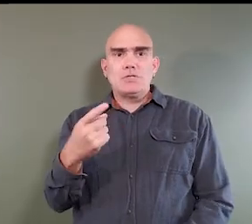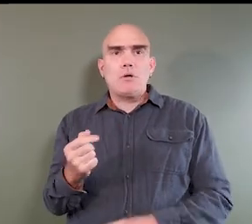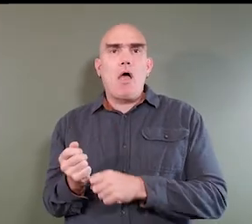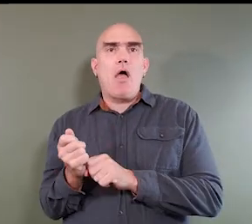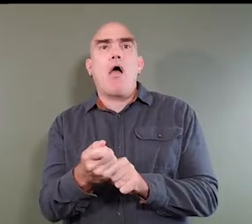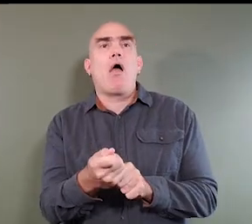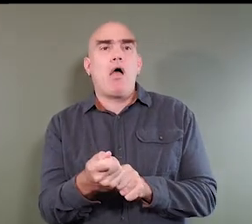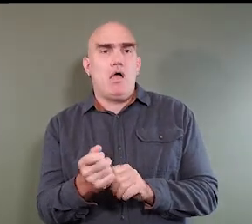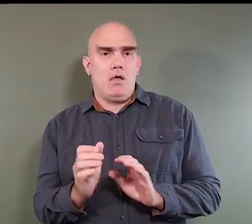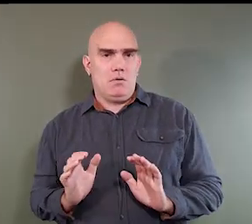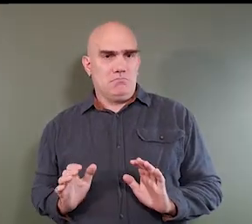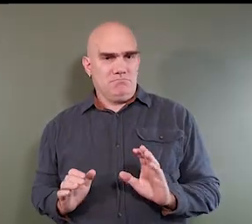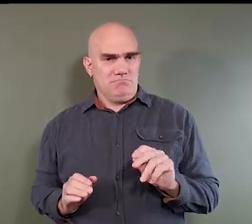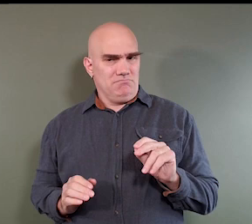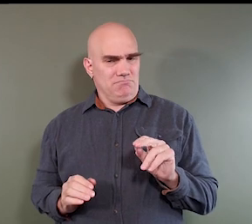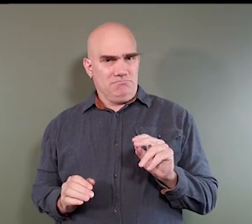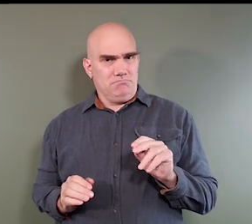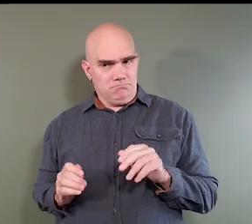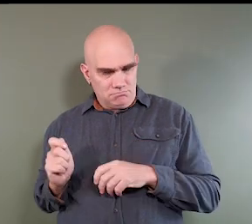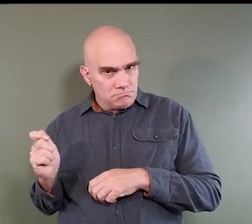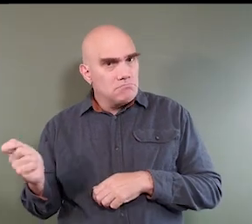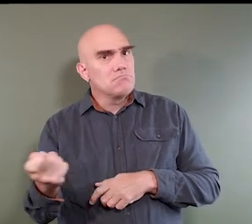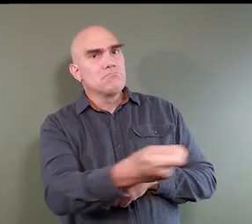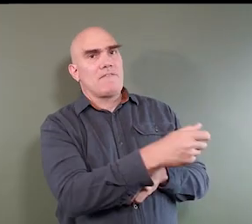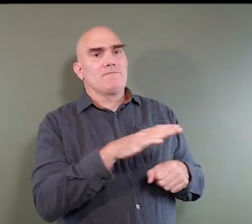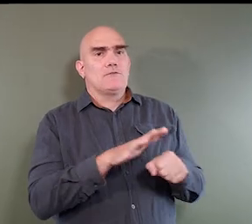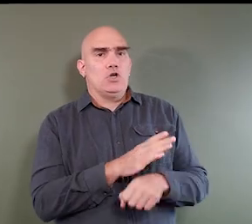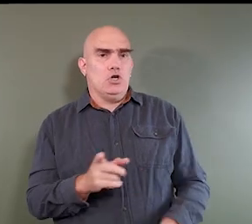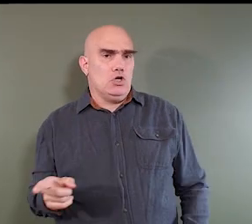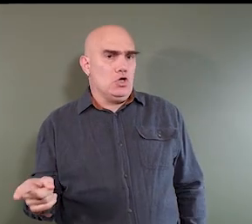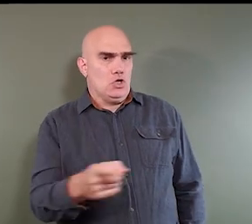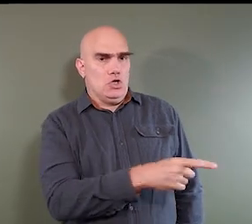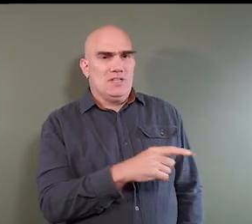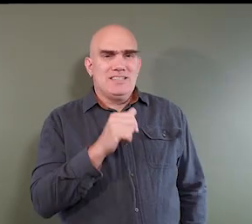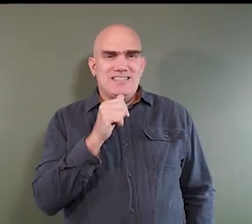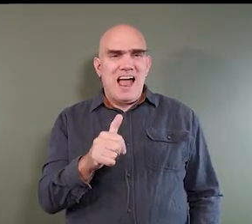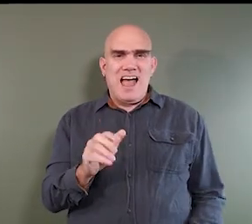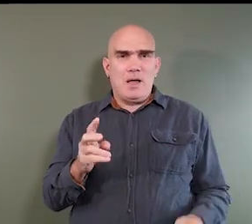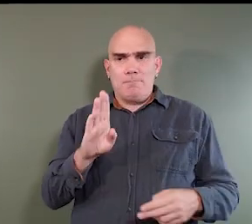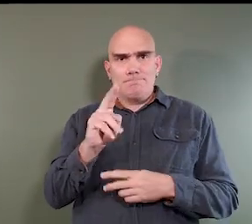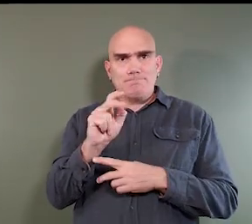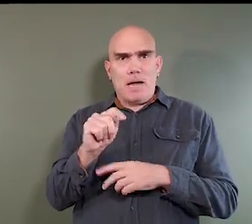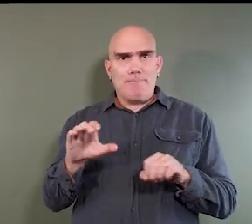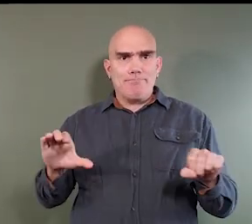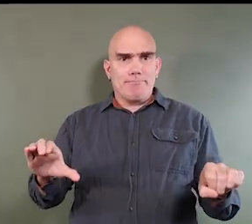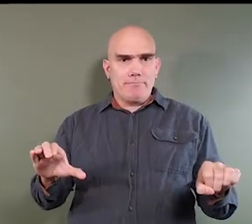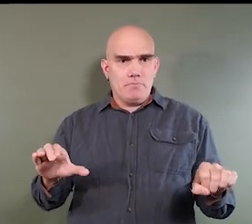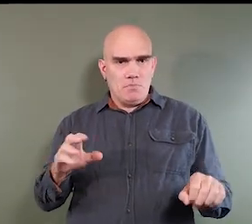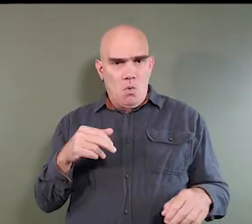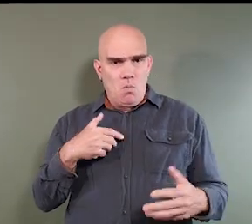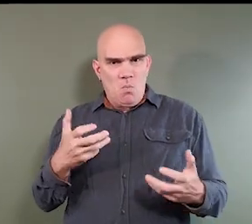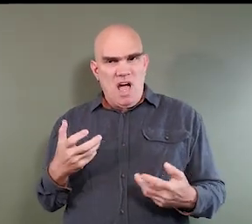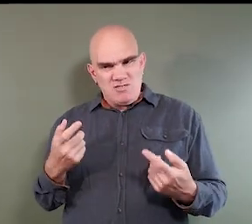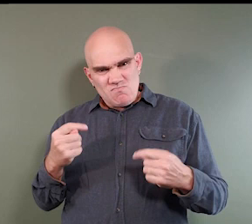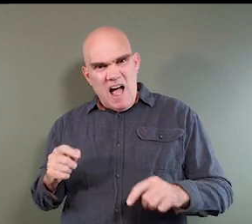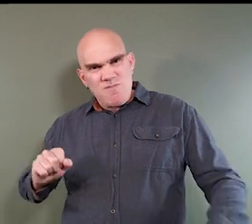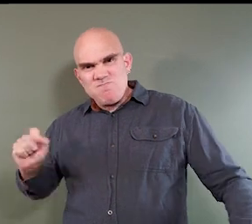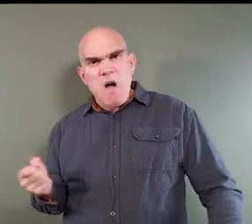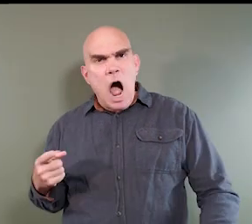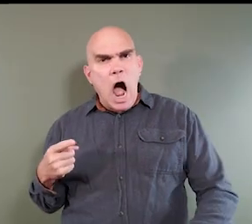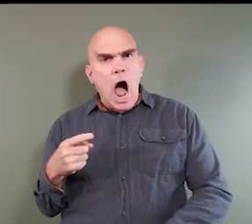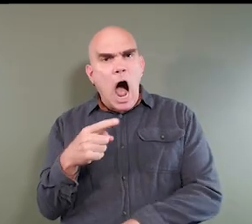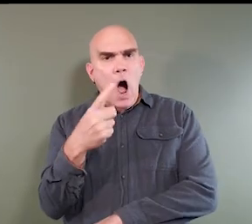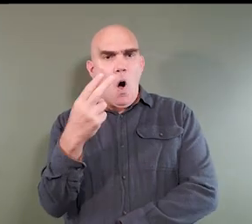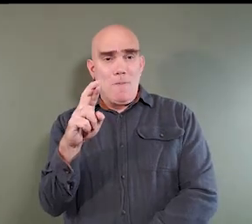yourself and just swing the bat right out in front. It's not a bunt hit. We're going all the way and try to hit a home run.